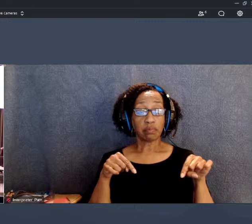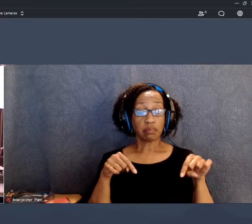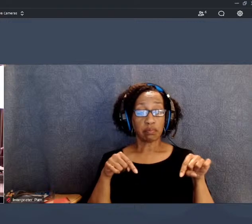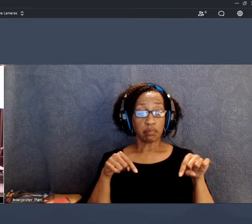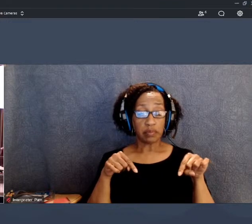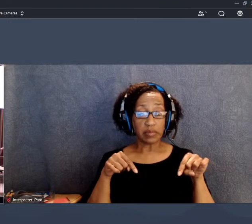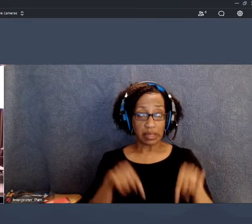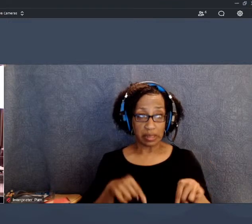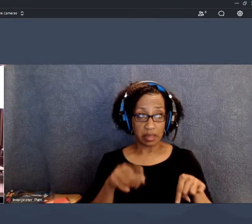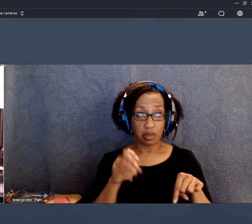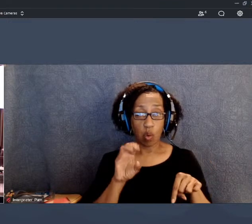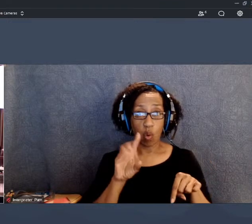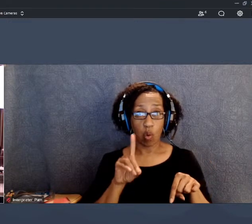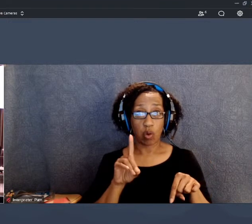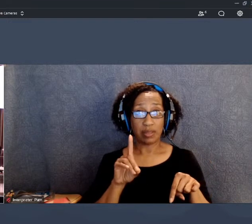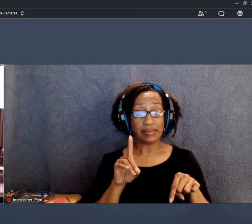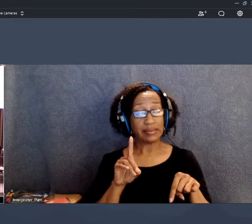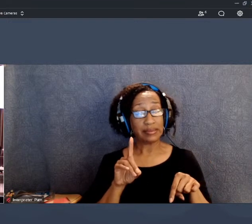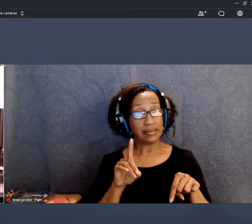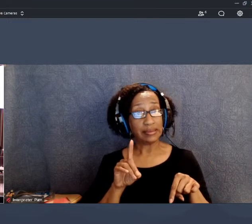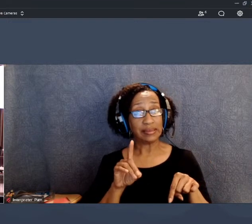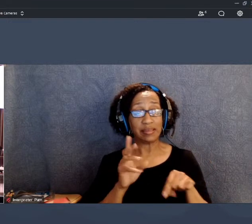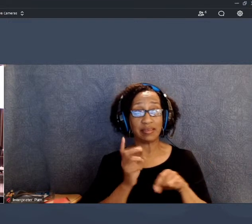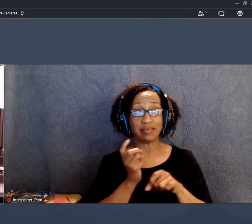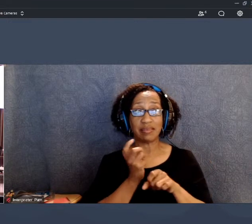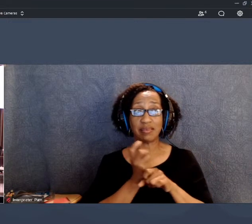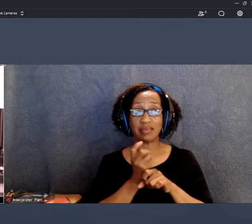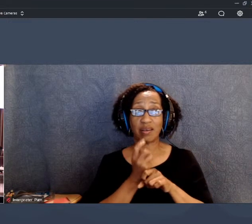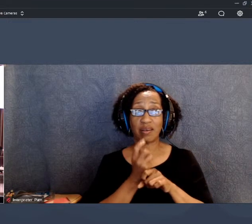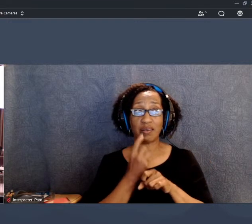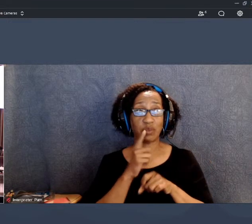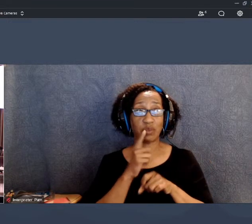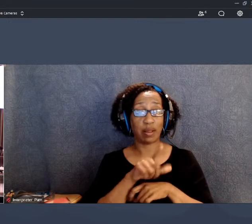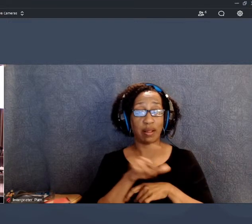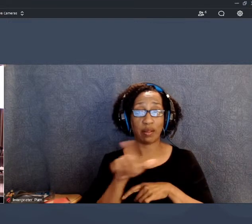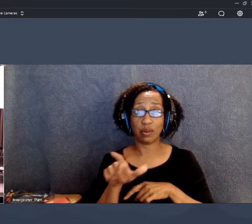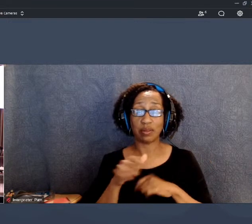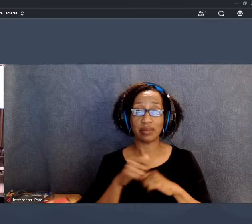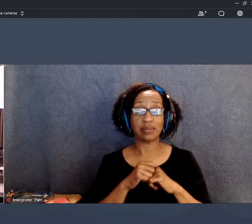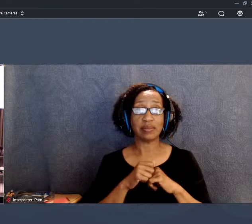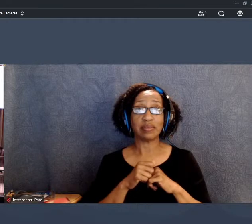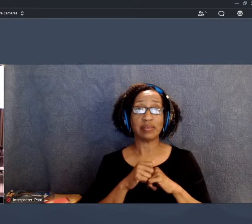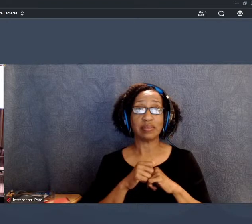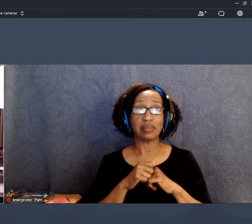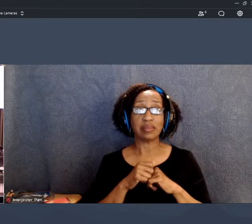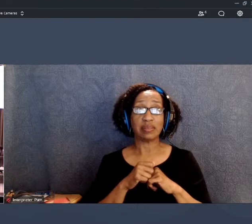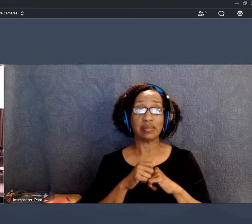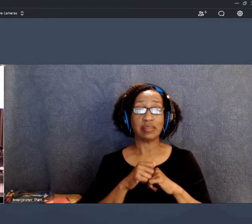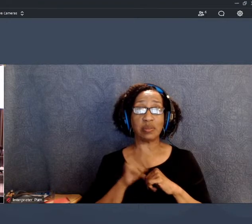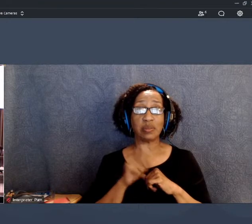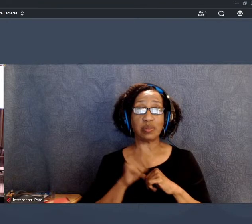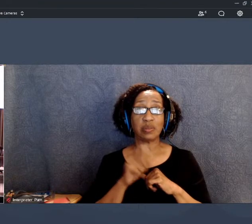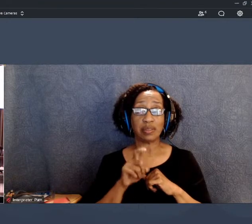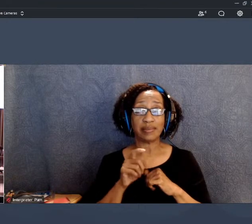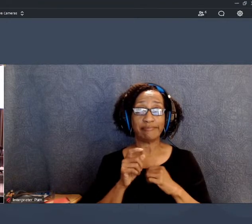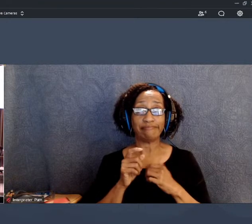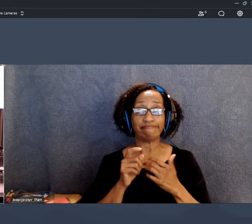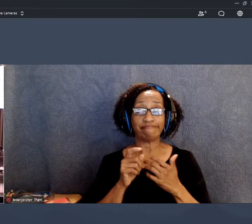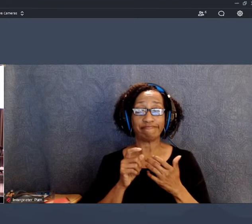ordinance does create a hardship for the landlords. We need at least to give them the courtesy to